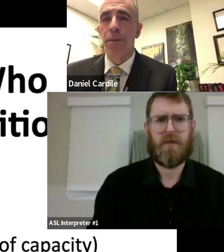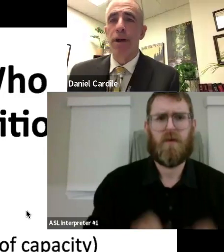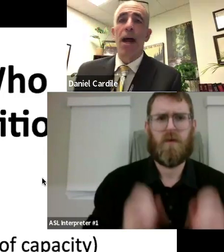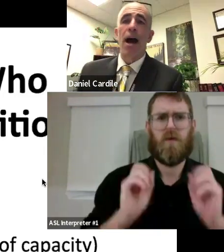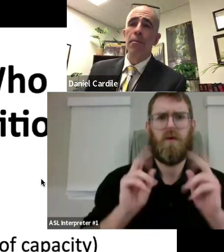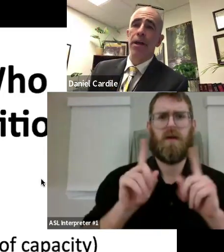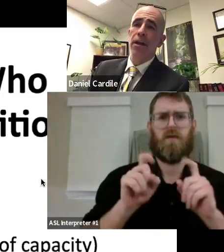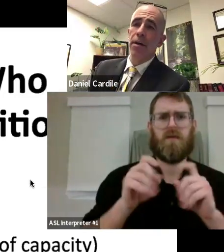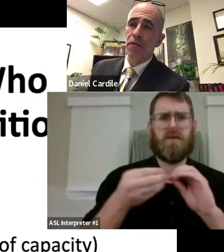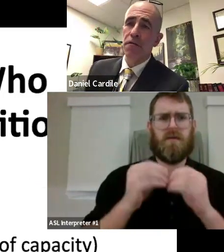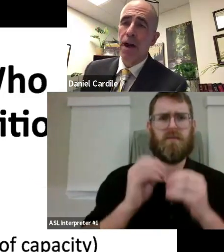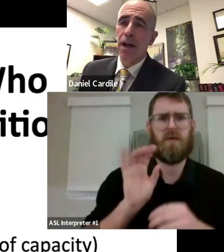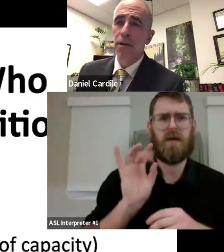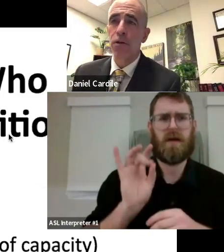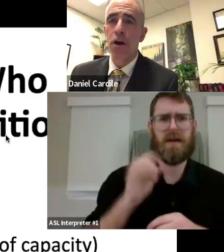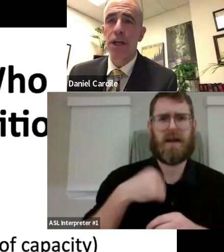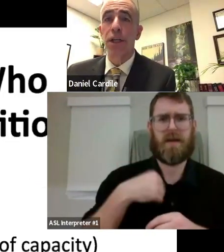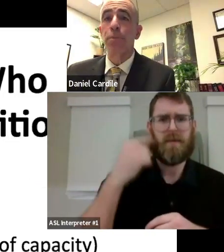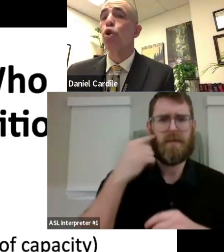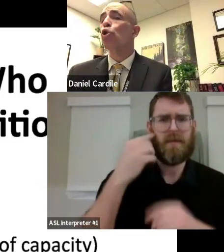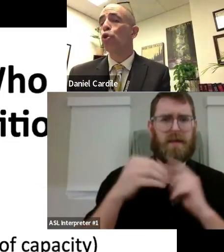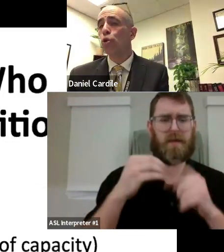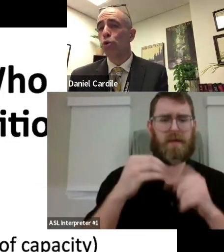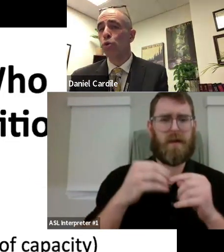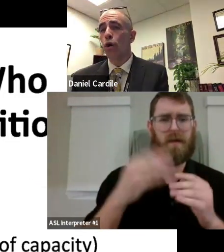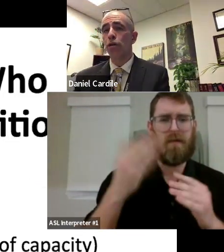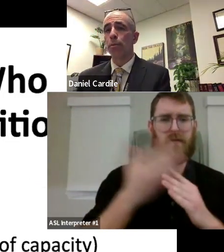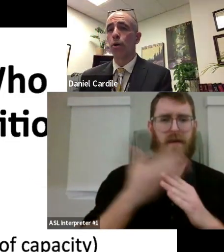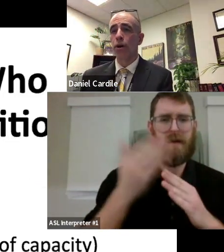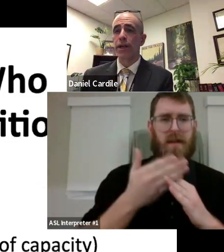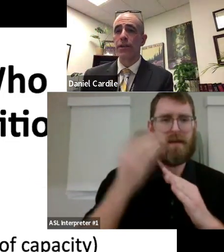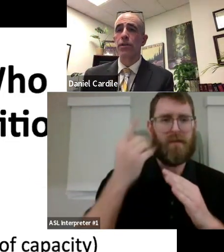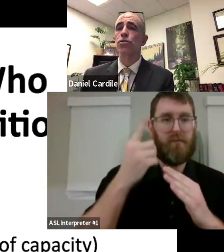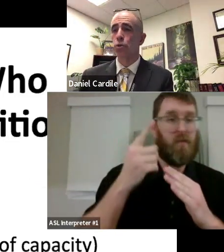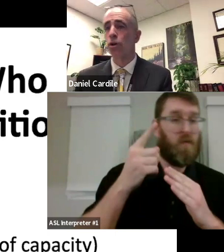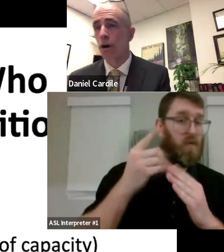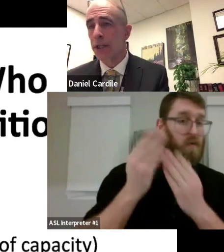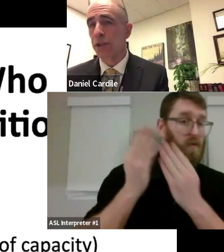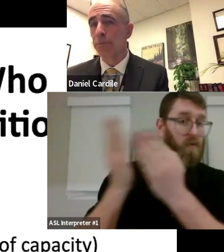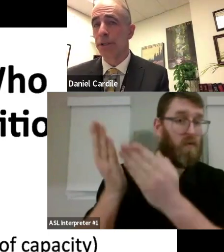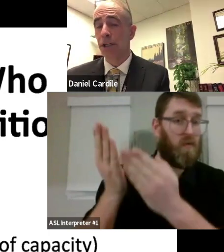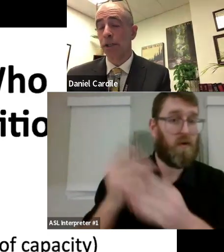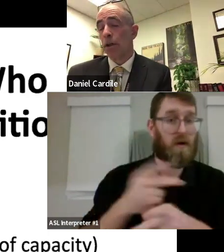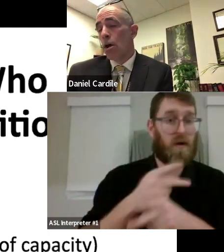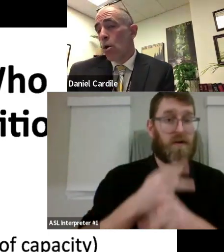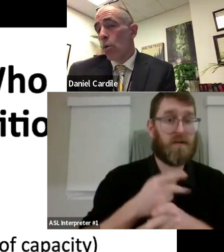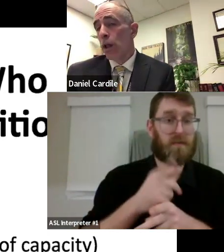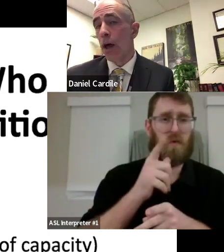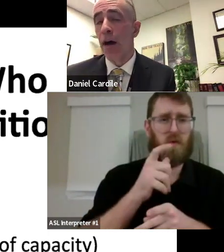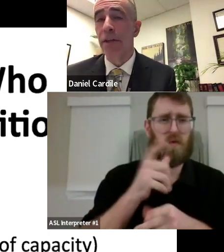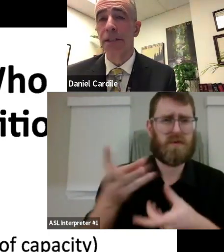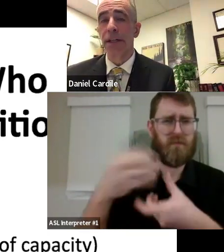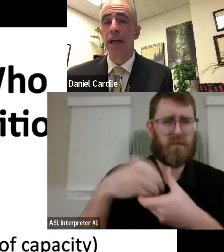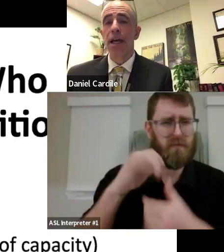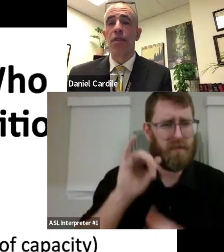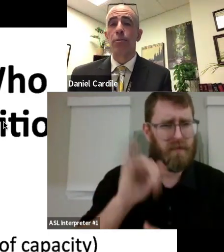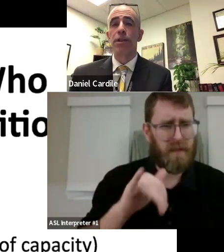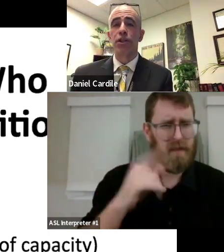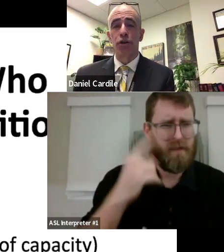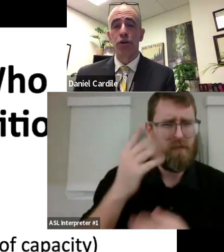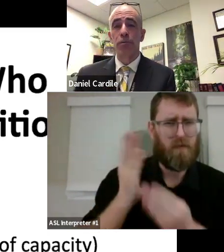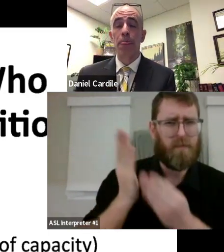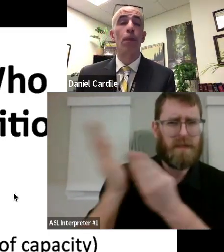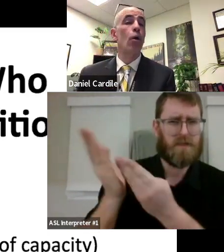Okay, question number 8. I'm thinking about filing for guardianship. Who are the parties to a guardianship petition? Well, obviously,